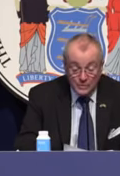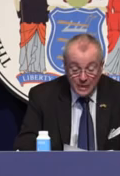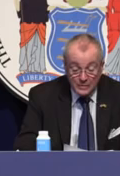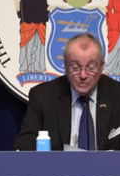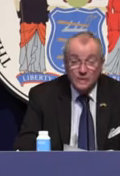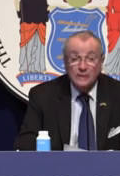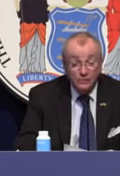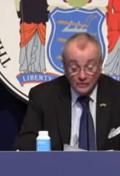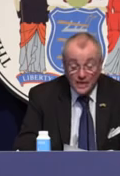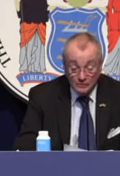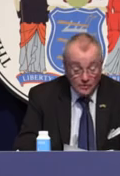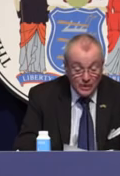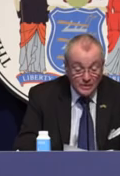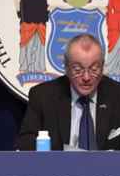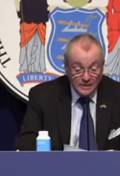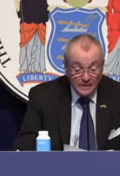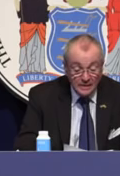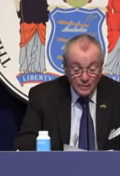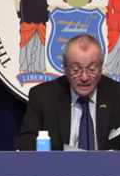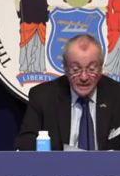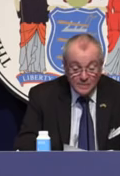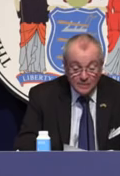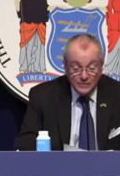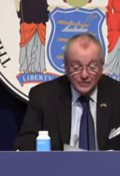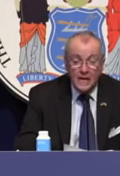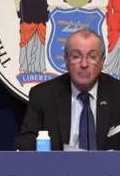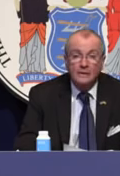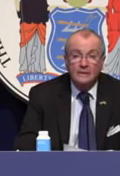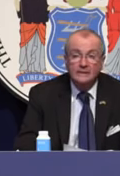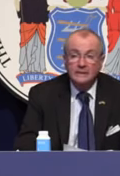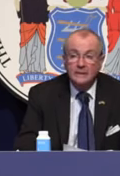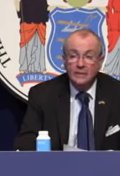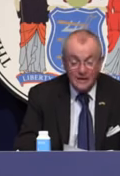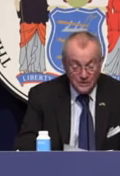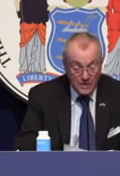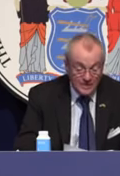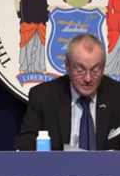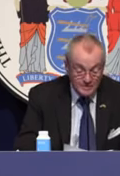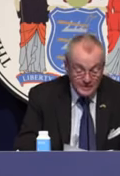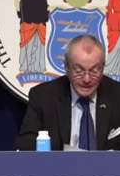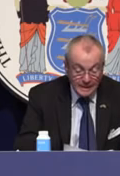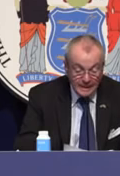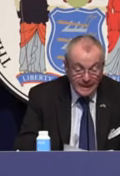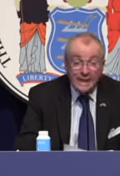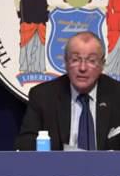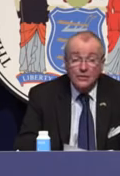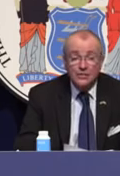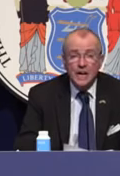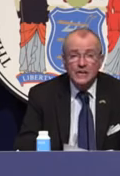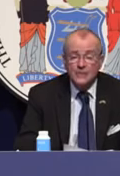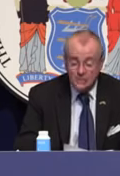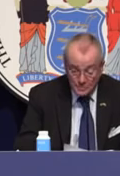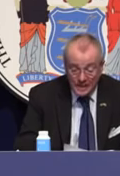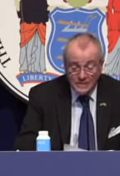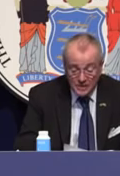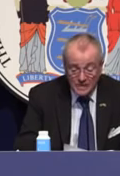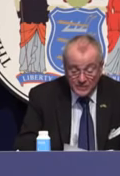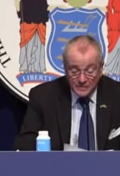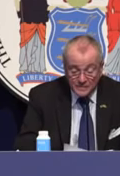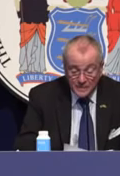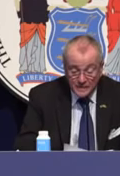more responsible and sustainable direction, and we need to be able to stay pointed in that direction. At every stage, this has